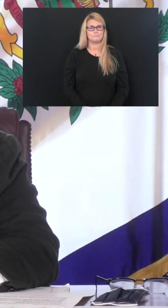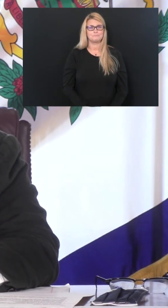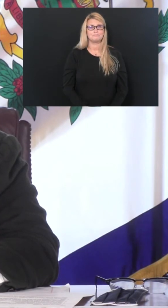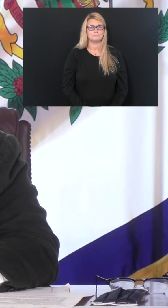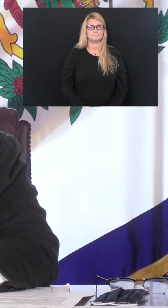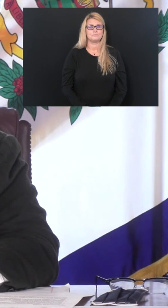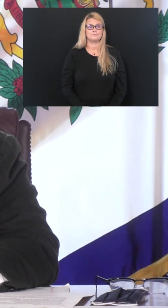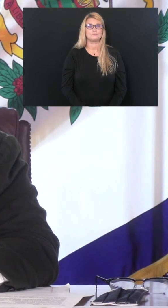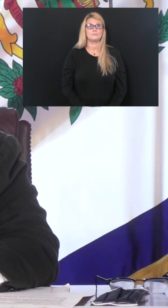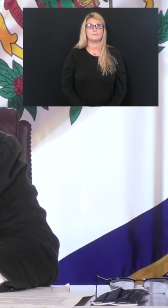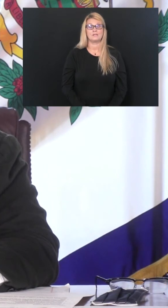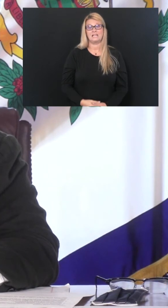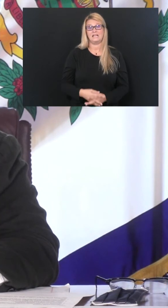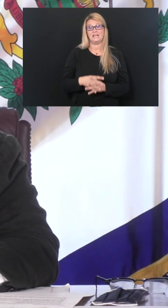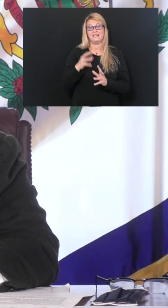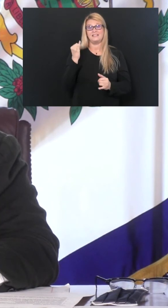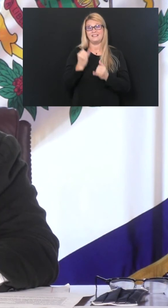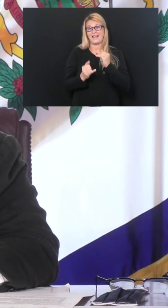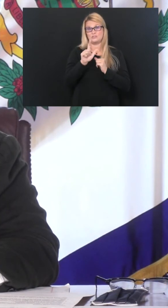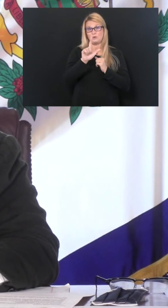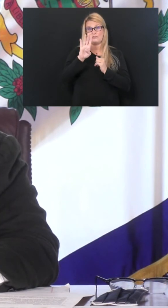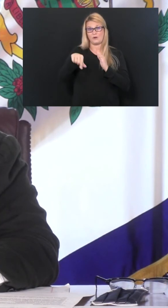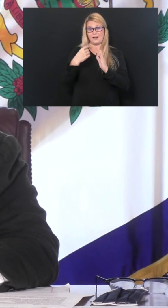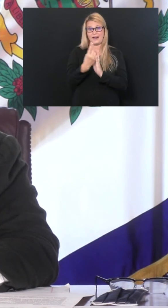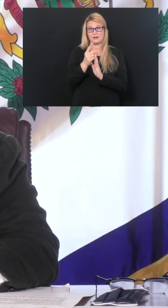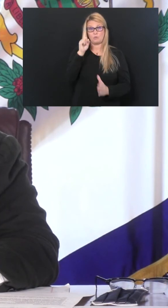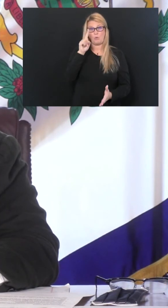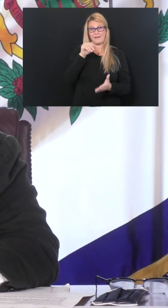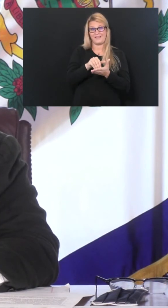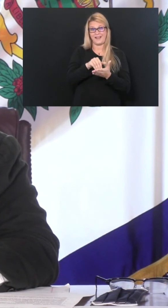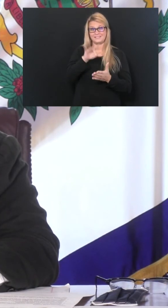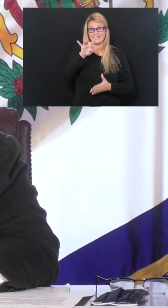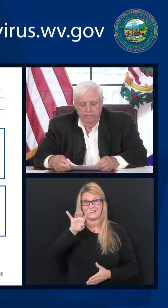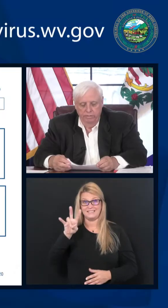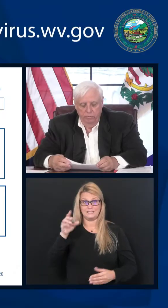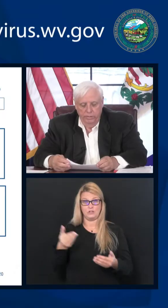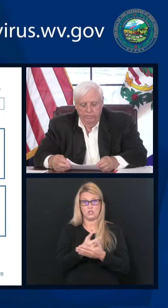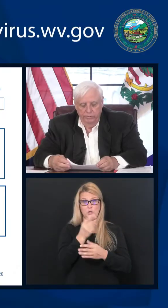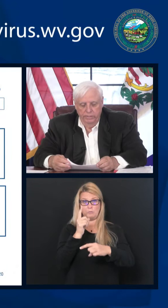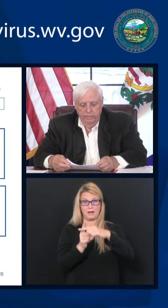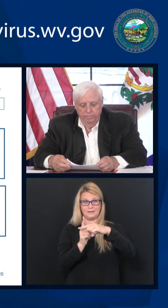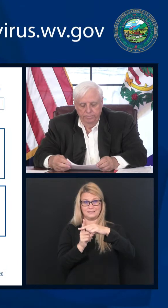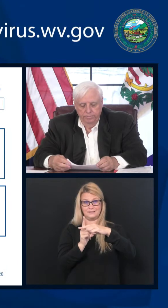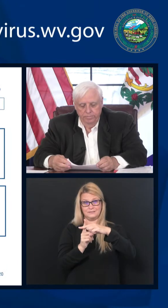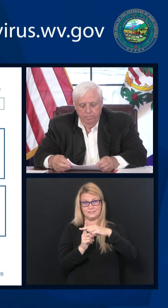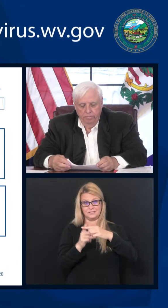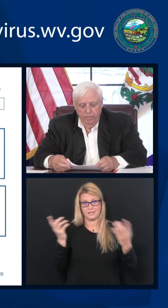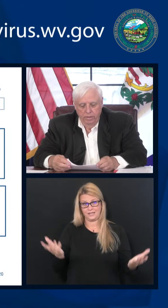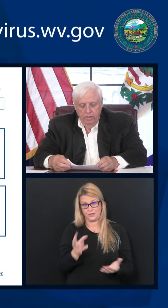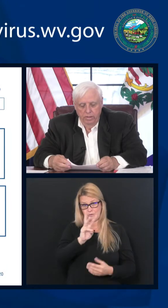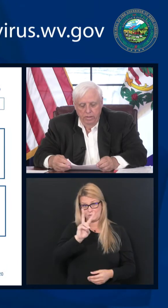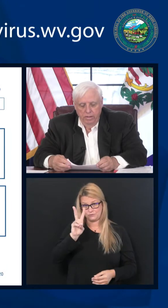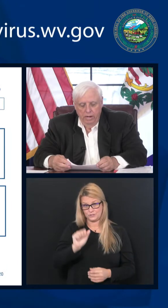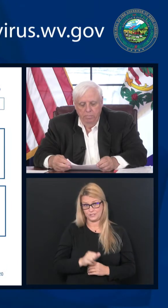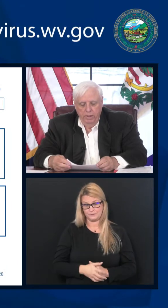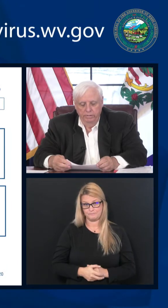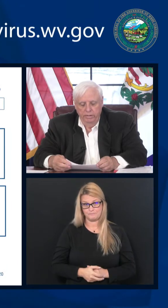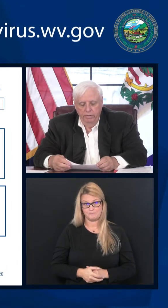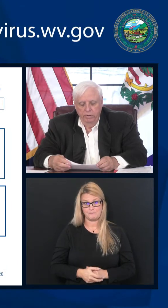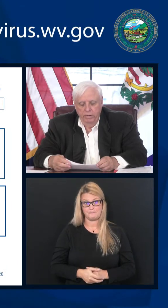In the last 24 hours, we've had 1,087 new positive cases in West Virginia.